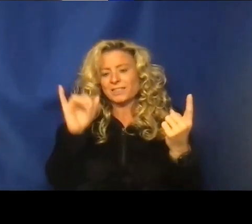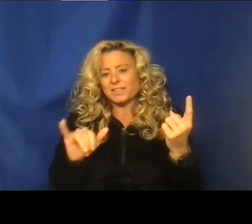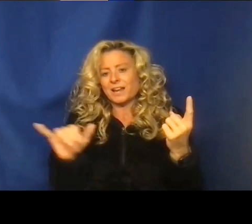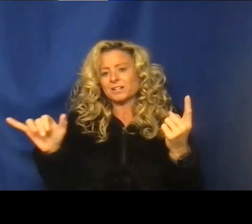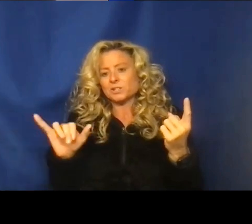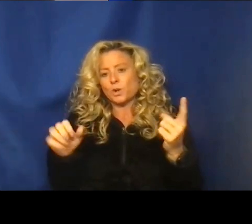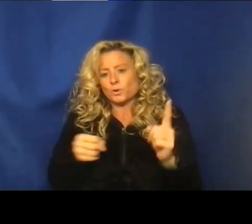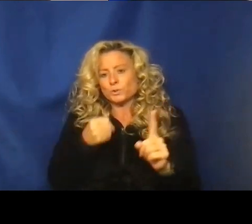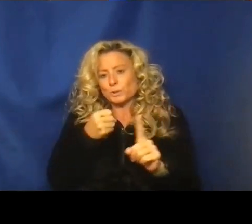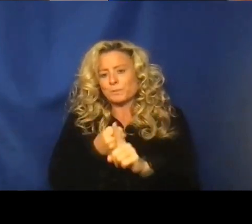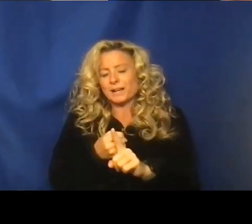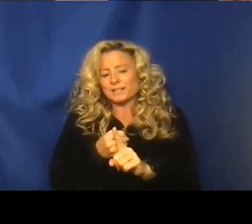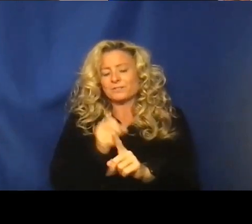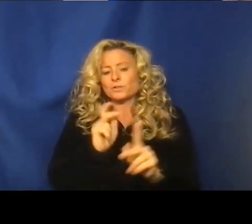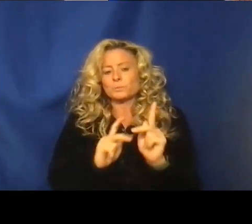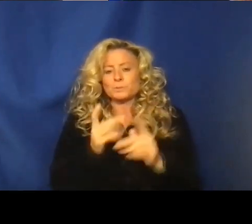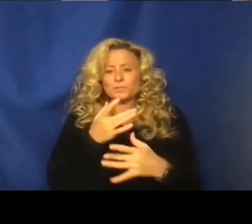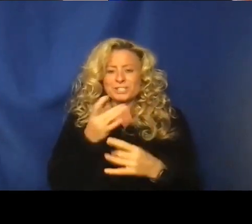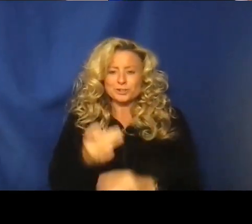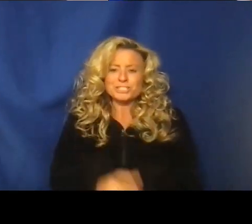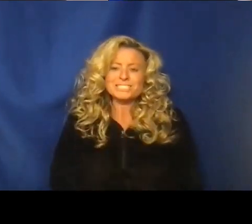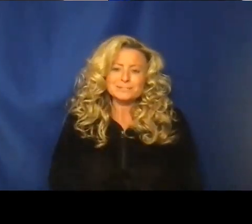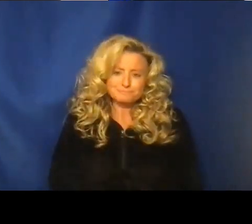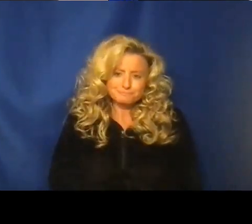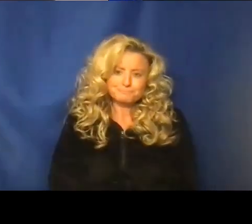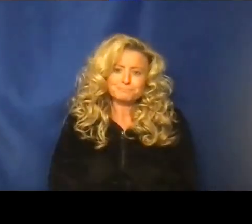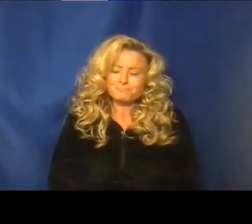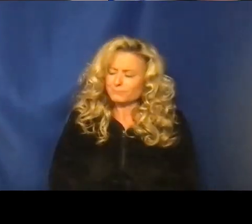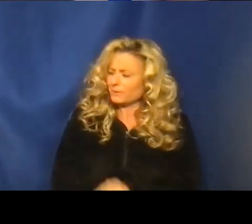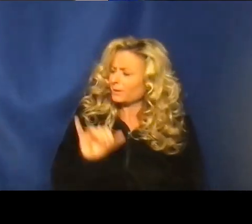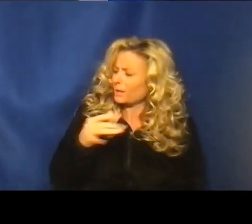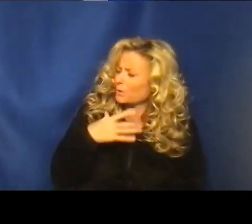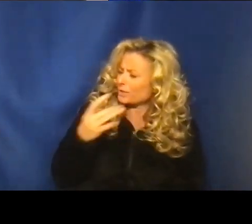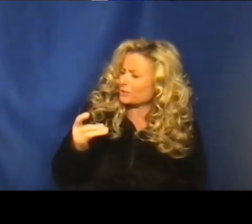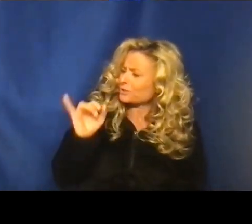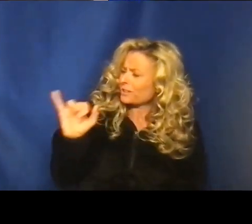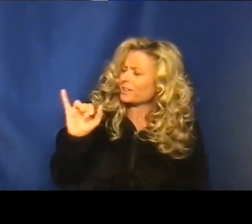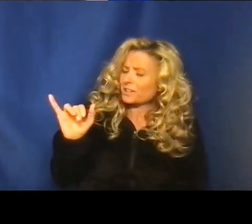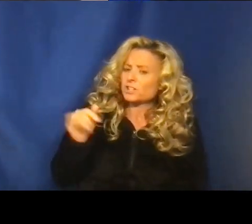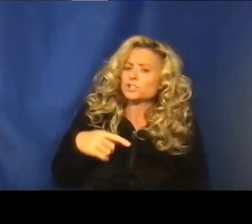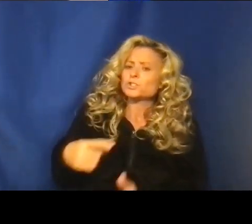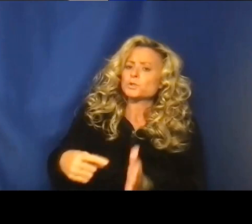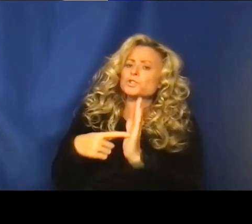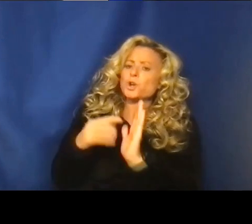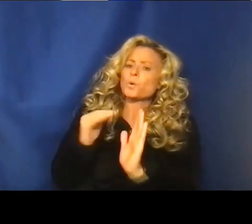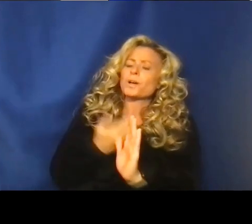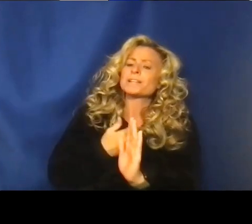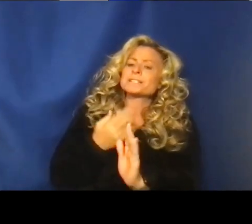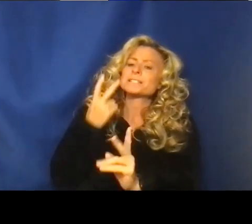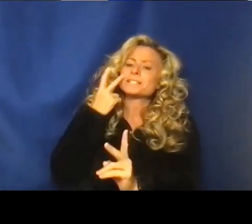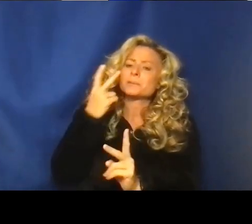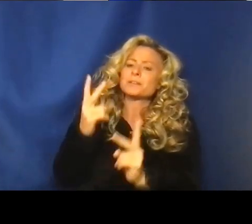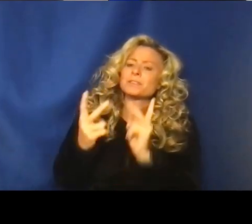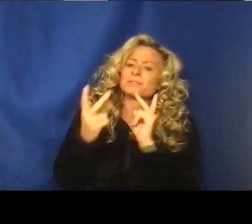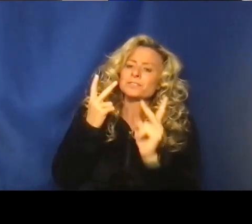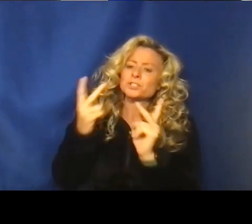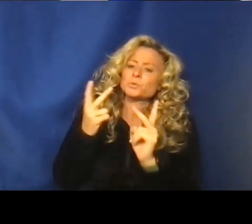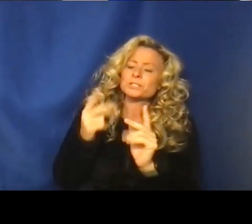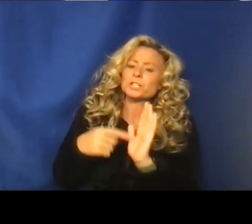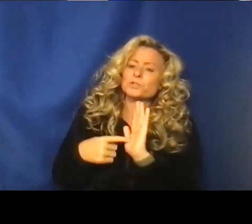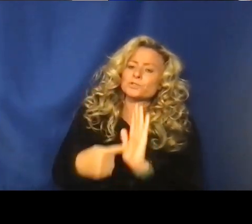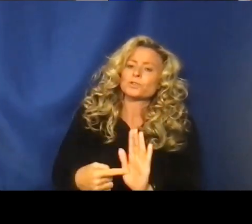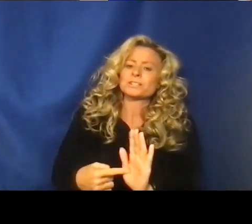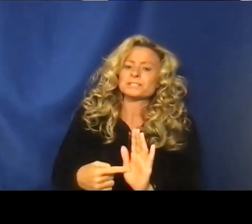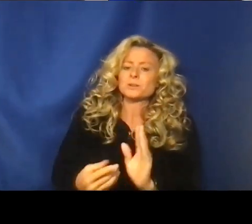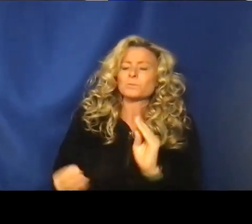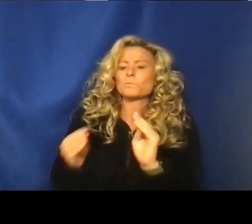also impactful to people's interests. Very interesting. All right. So show us some of the visuals that you've prepared. Help take us